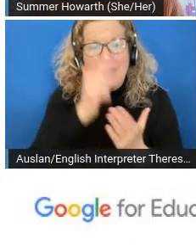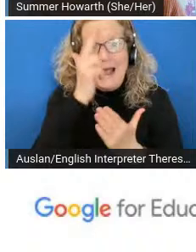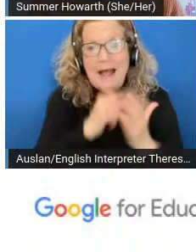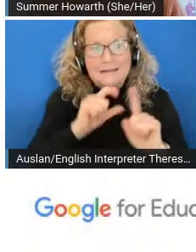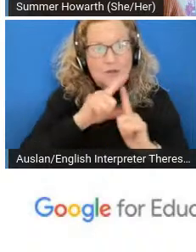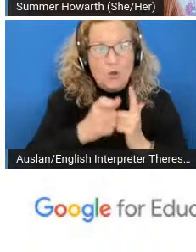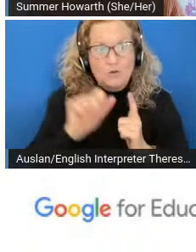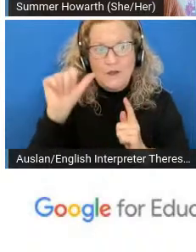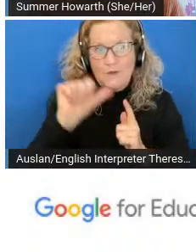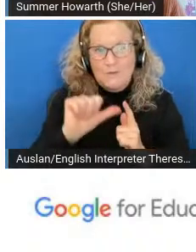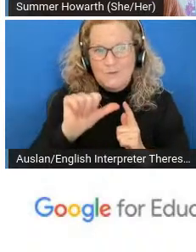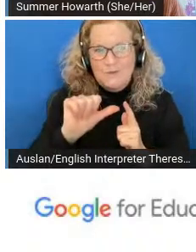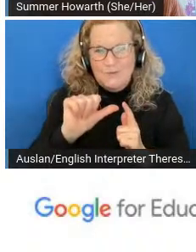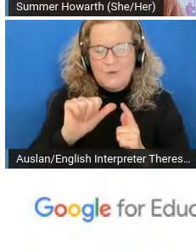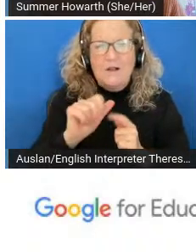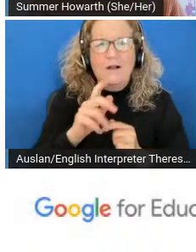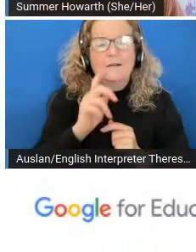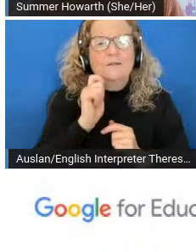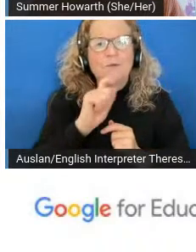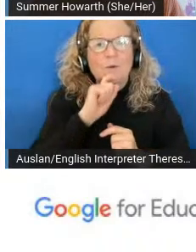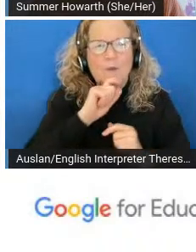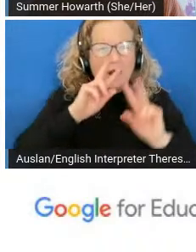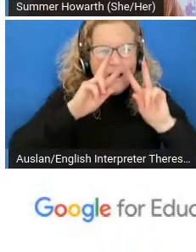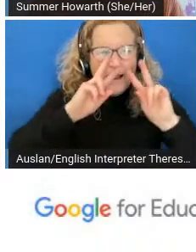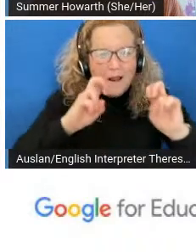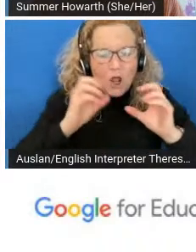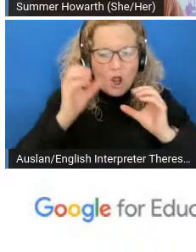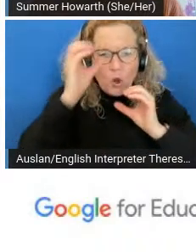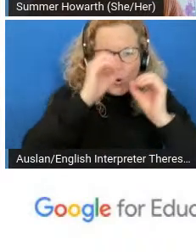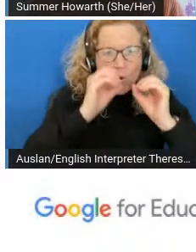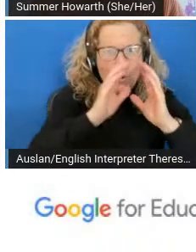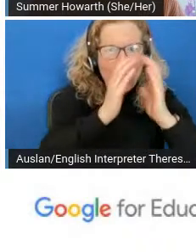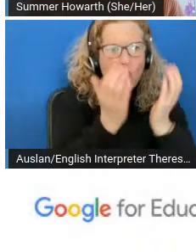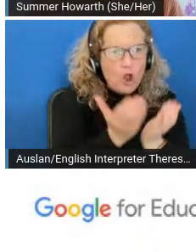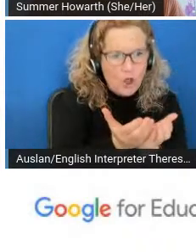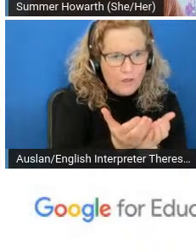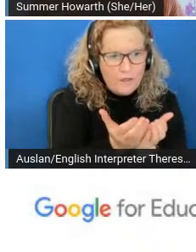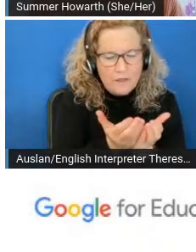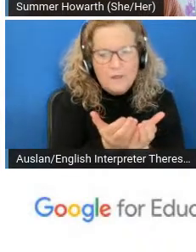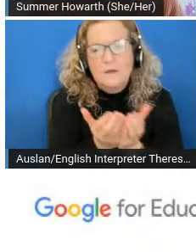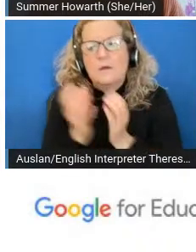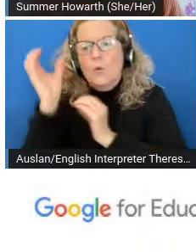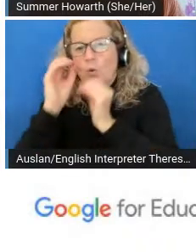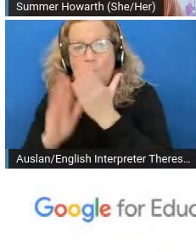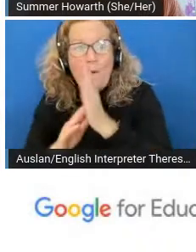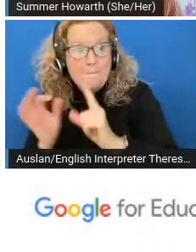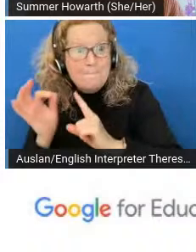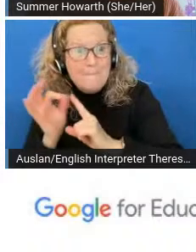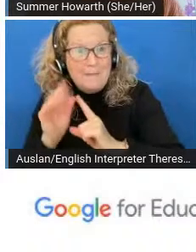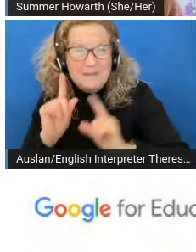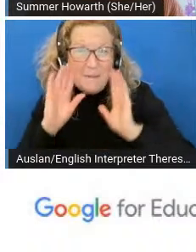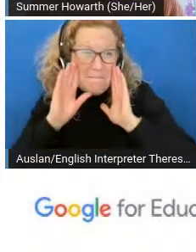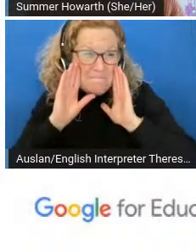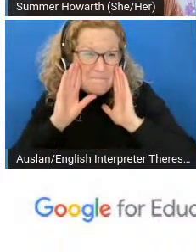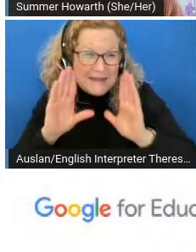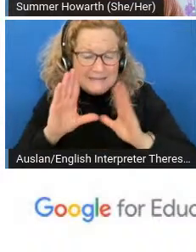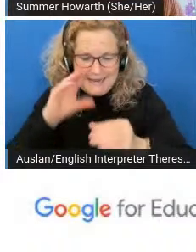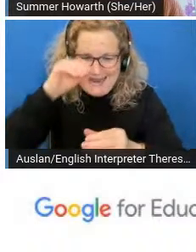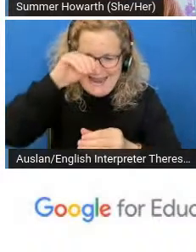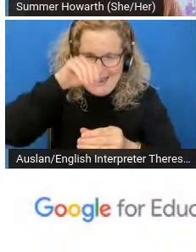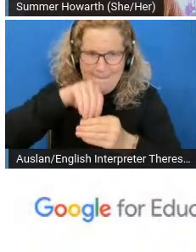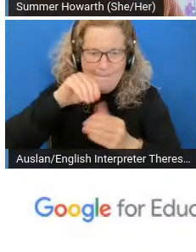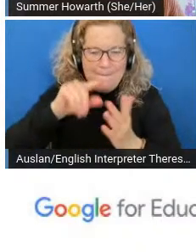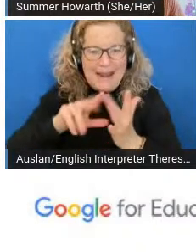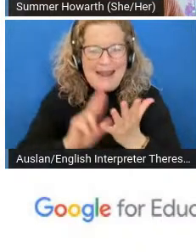going to have a look at Google Earth and Google Maps. So really some amazing input I'm going to share with you shortly. When